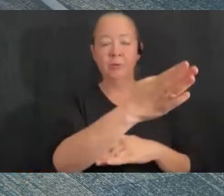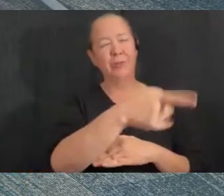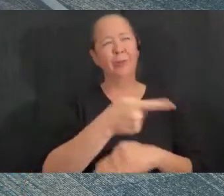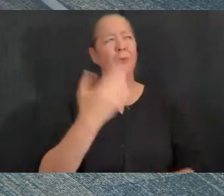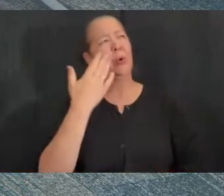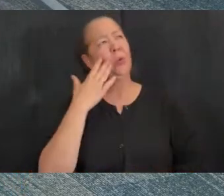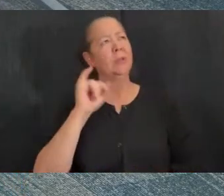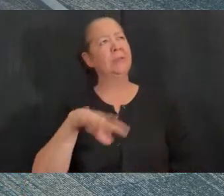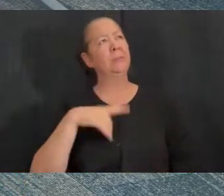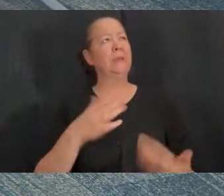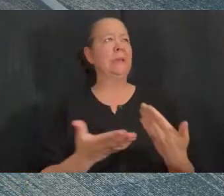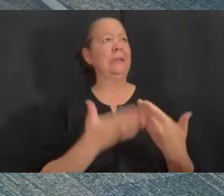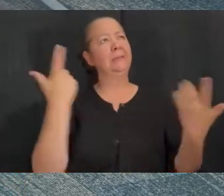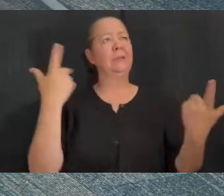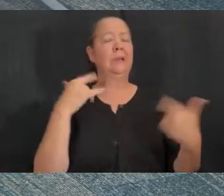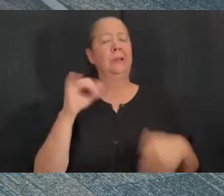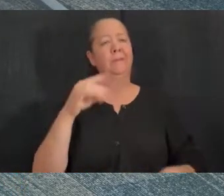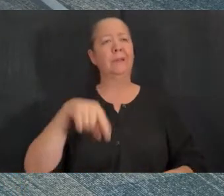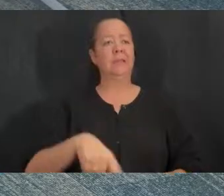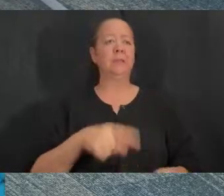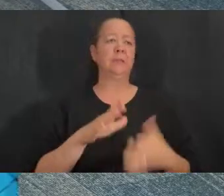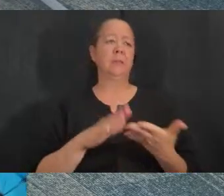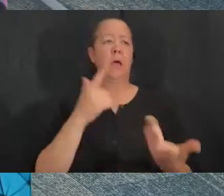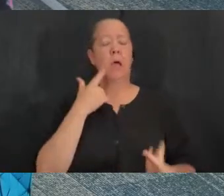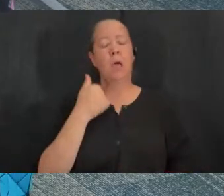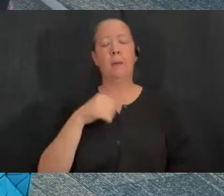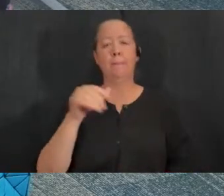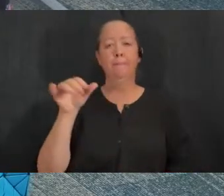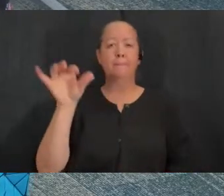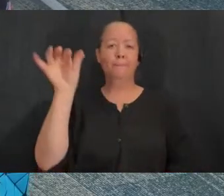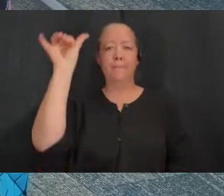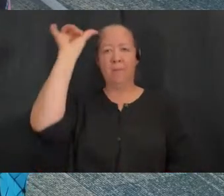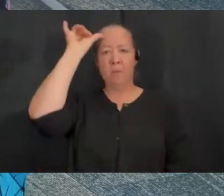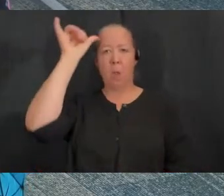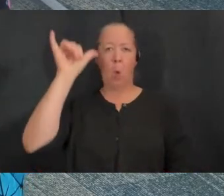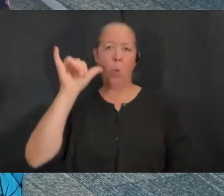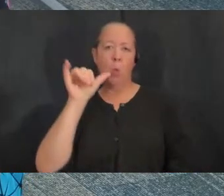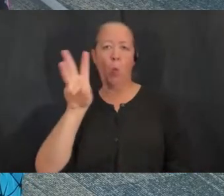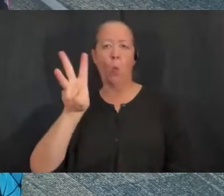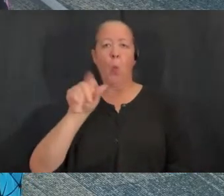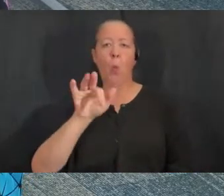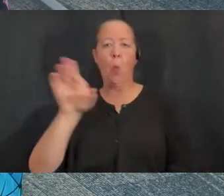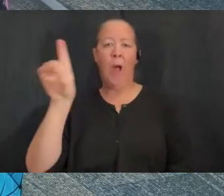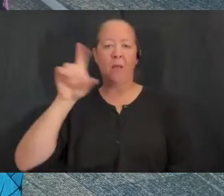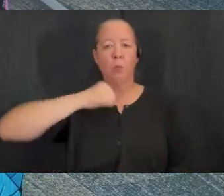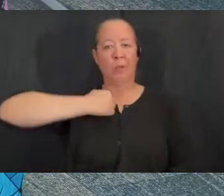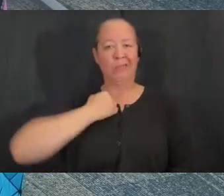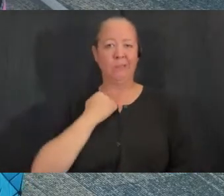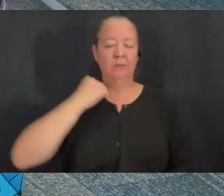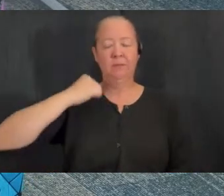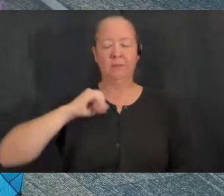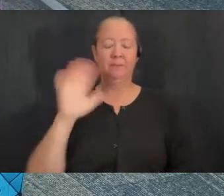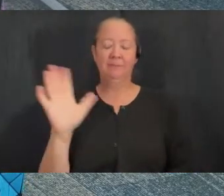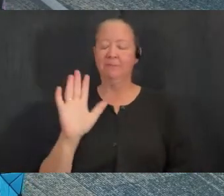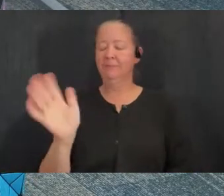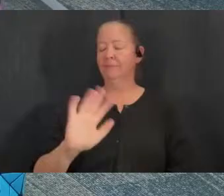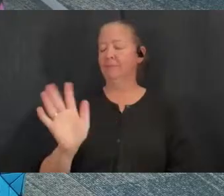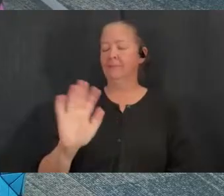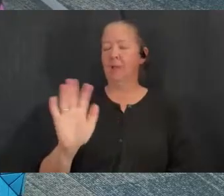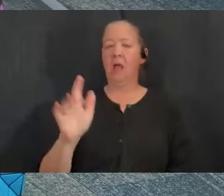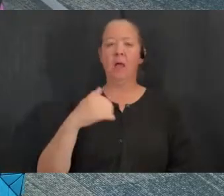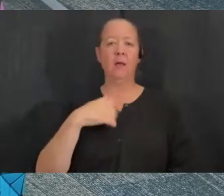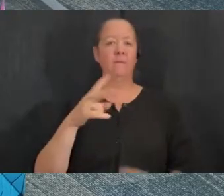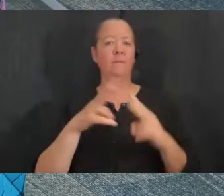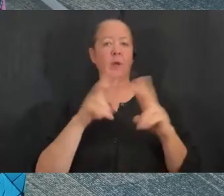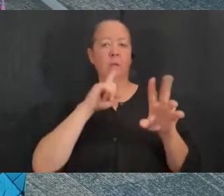if this was just a Buffalo Wild Wings. I'm very committed to the hardware store. I come out